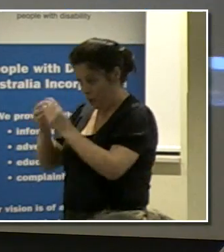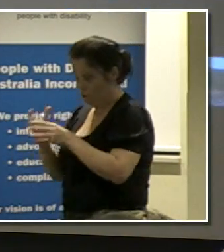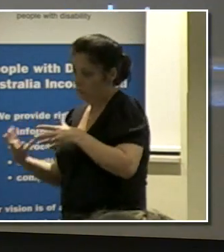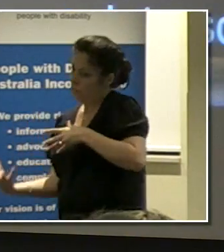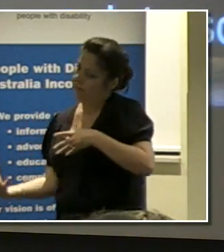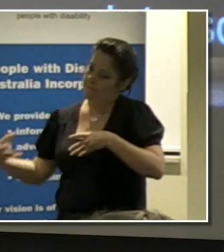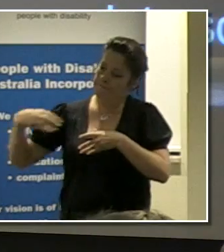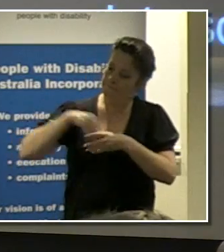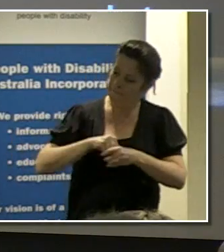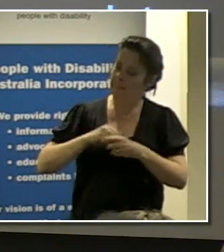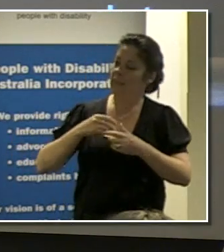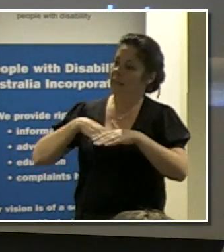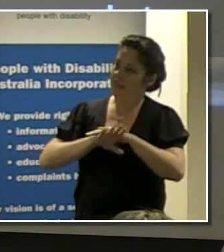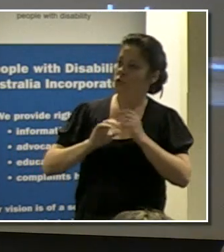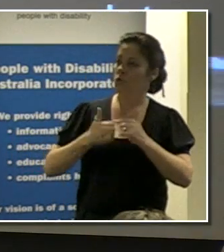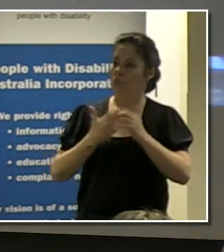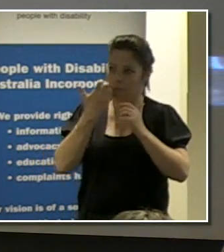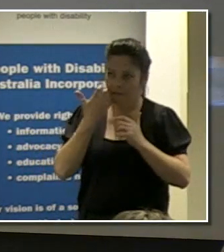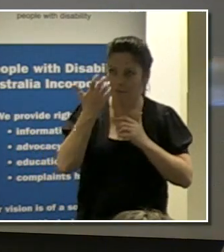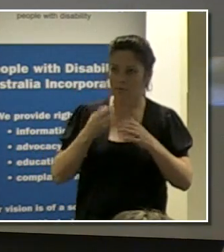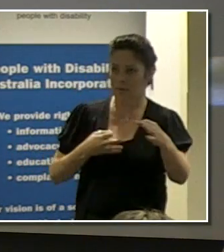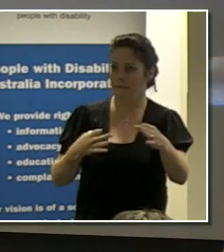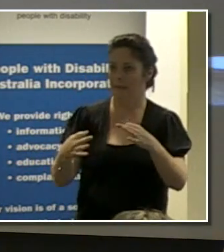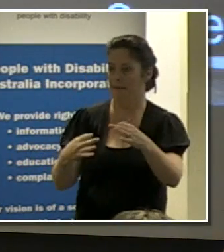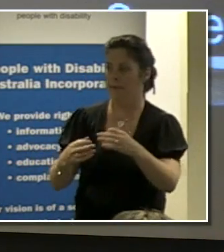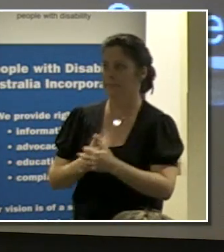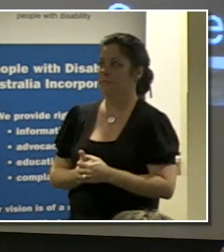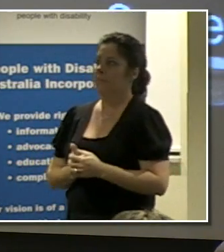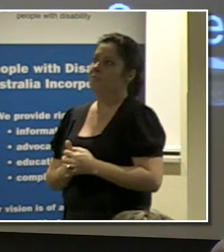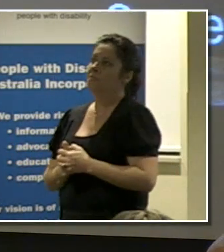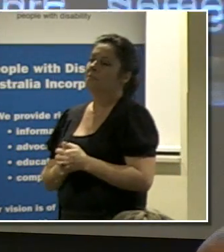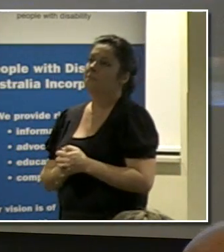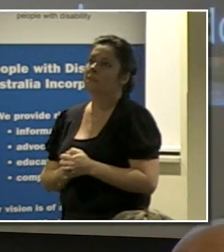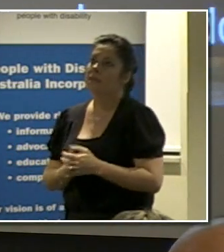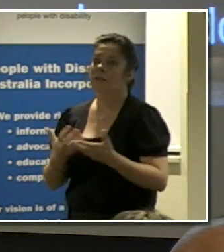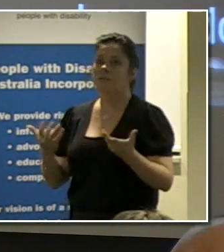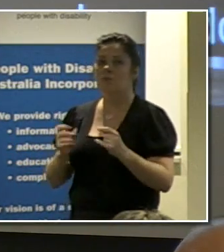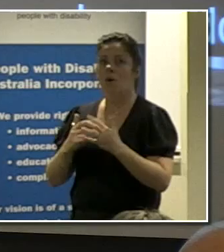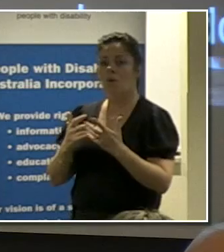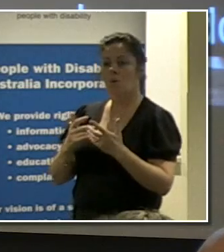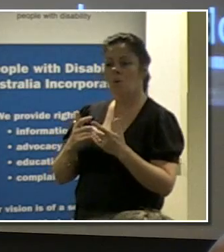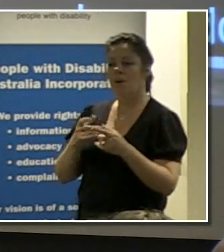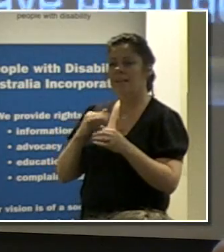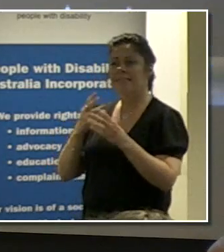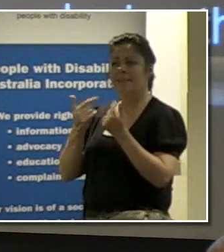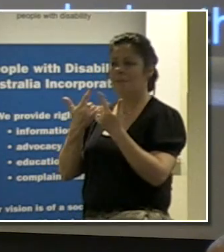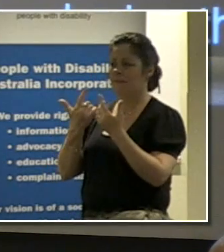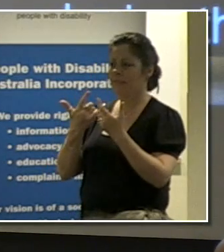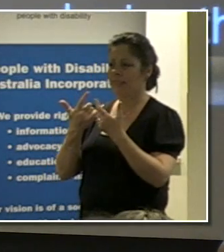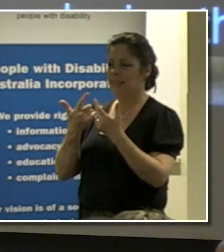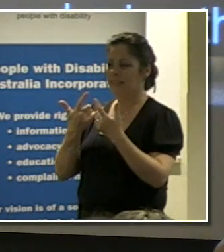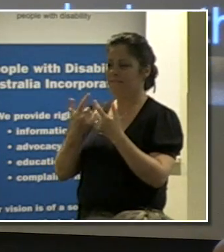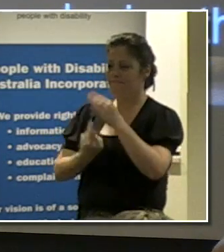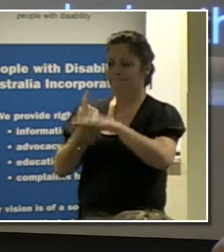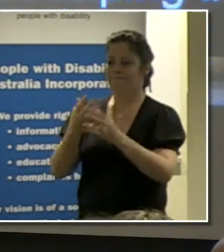doing around developing full scheme, insofar as the agency controls those elements of it, have